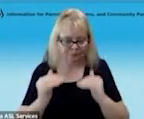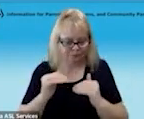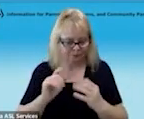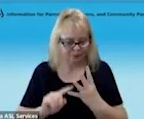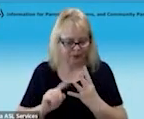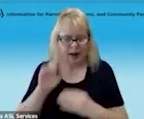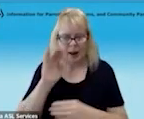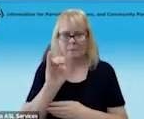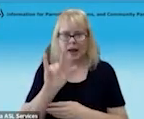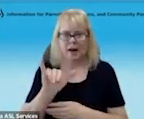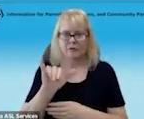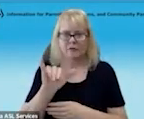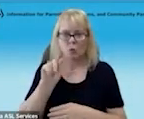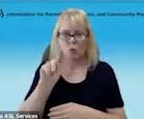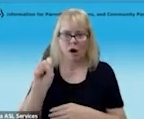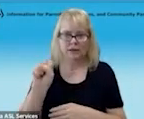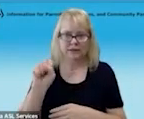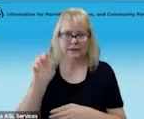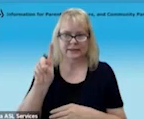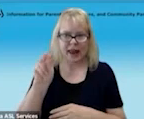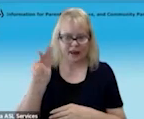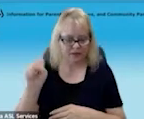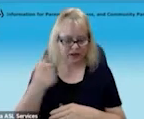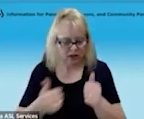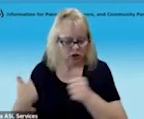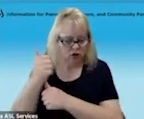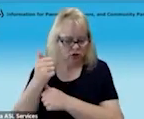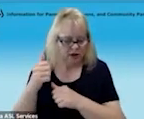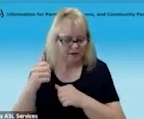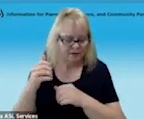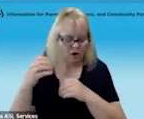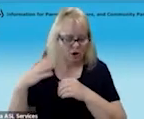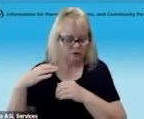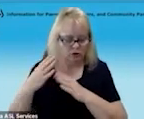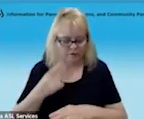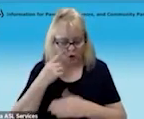community health centers operated by South Central Foundation.